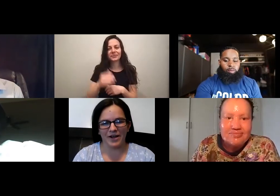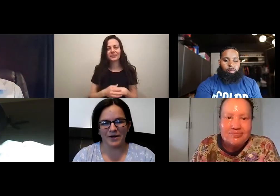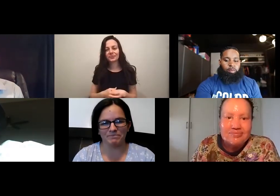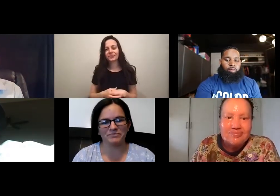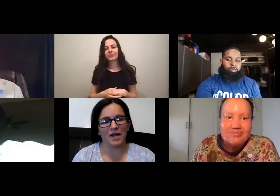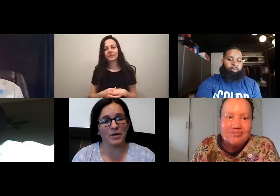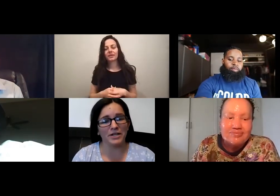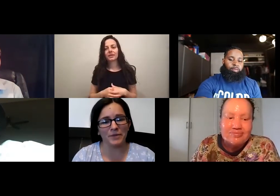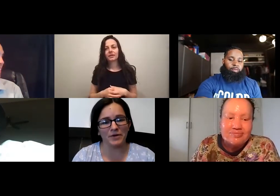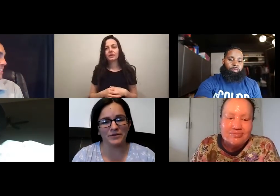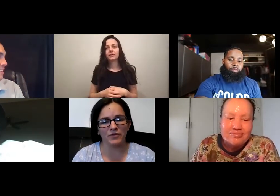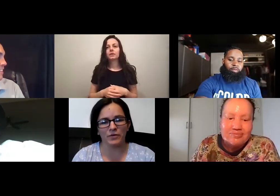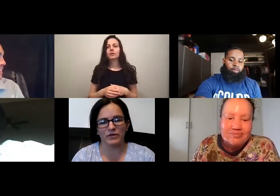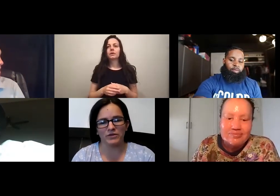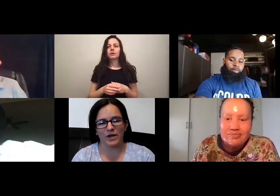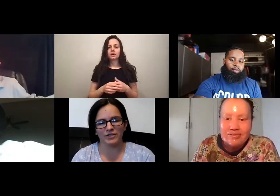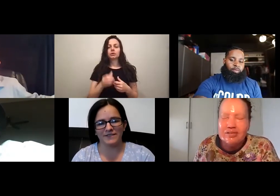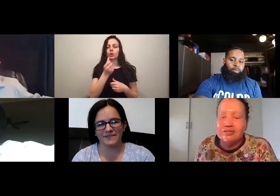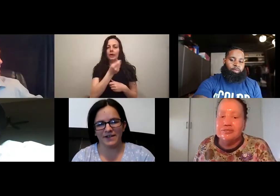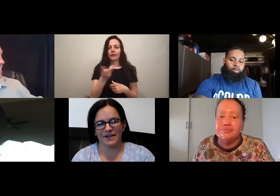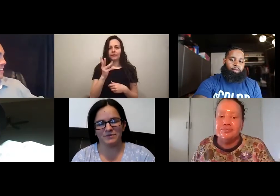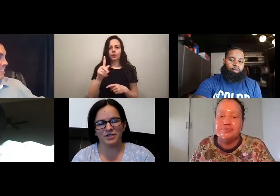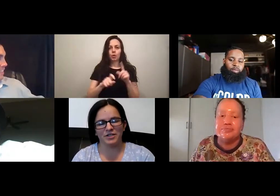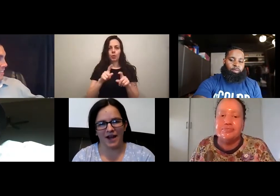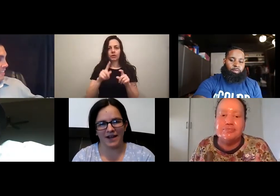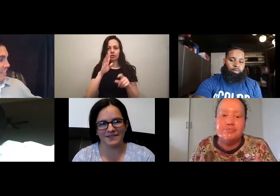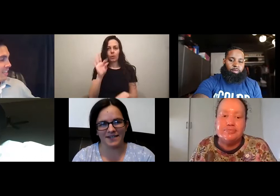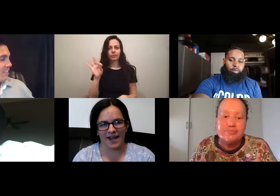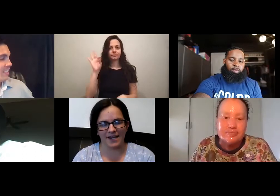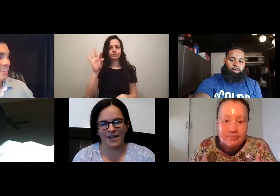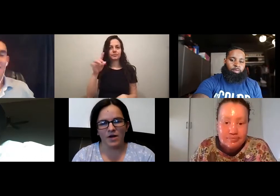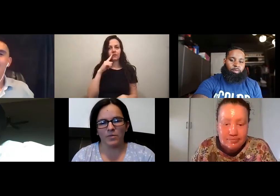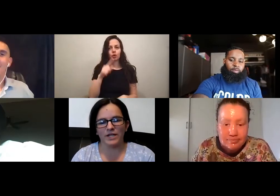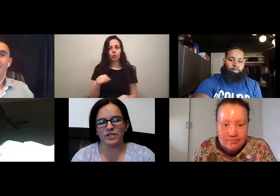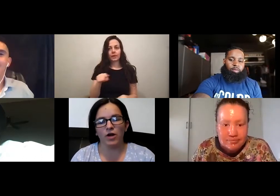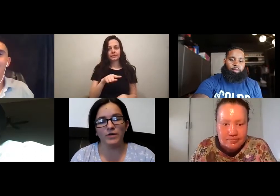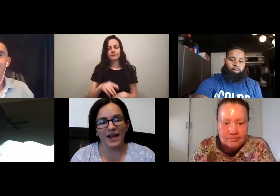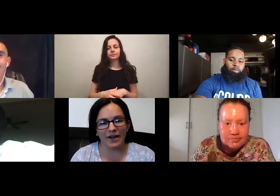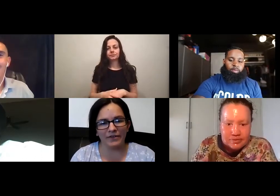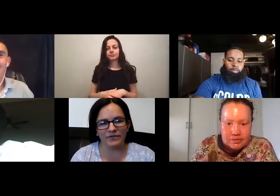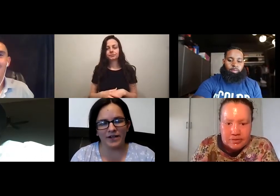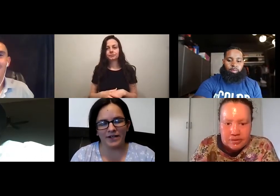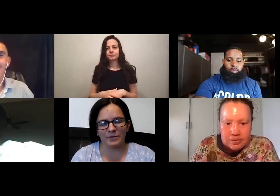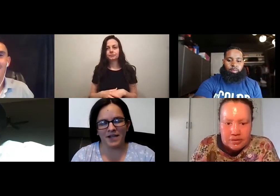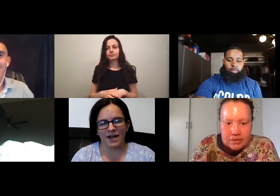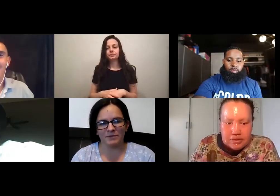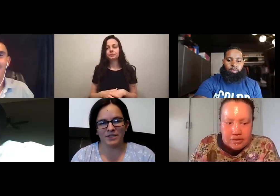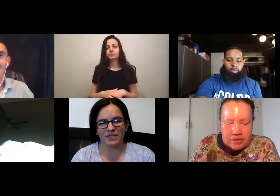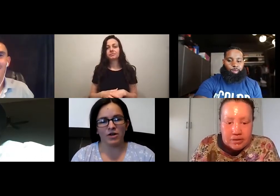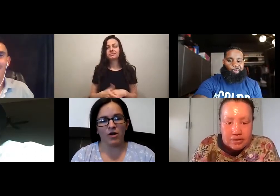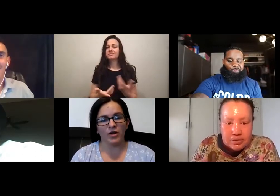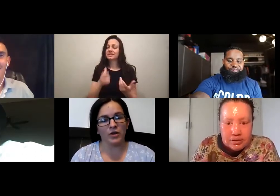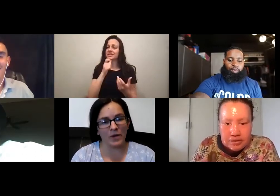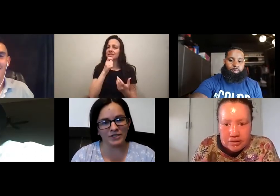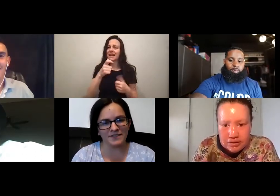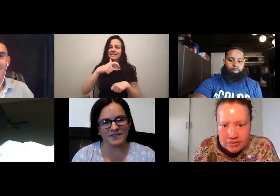And I wanted to pose a few of those questions to you guys today. We don't have time to get